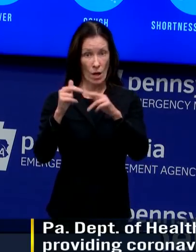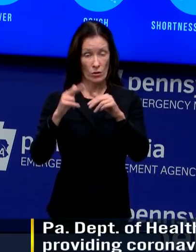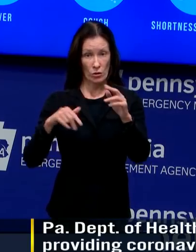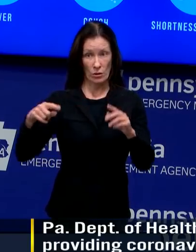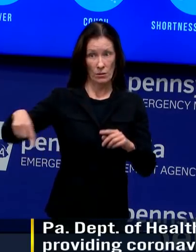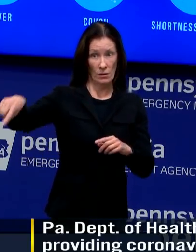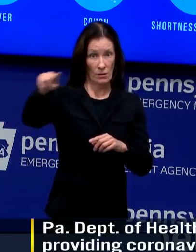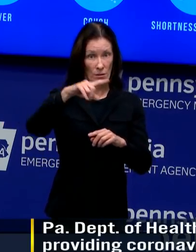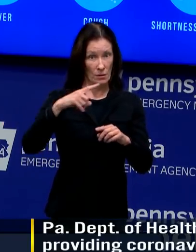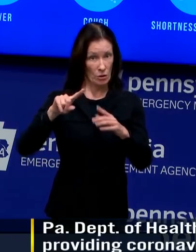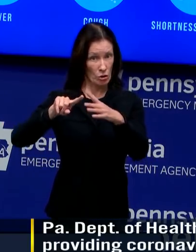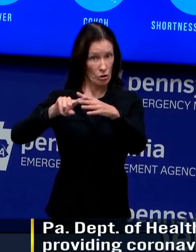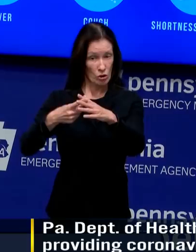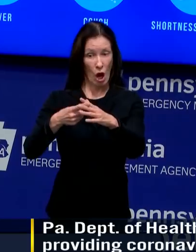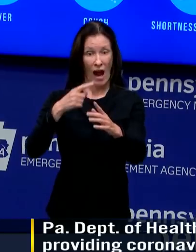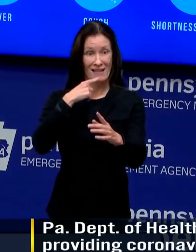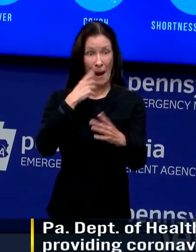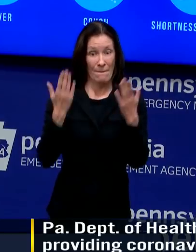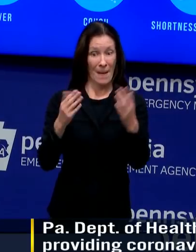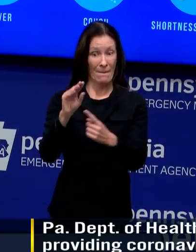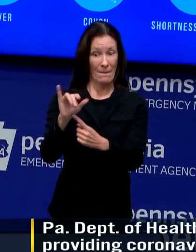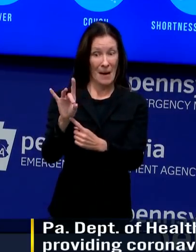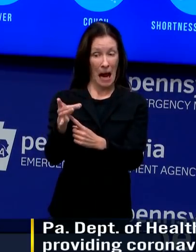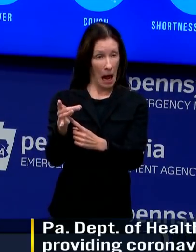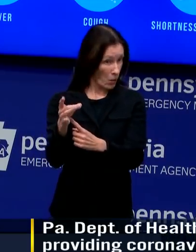And our next question is for the Secretary.